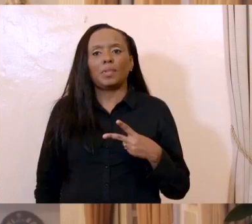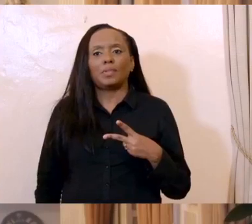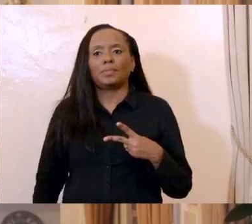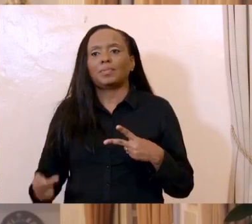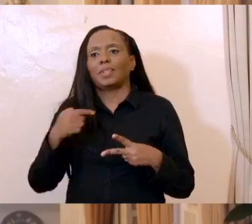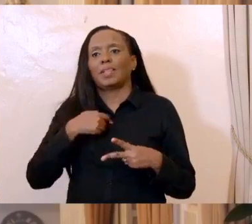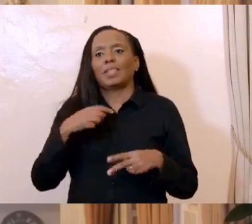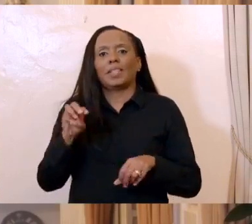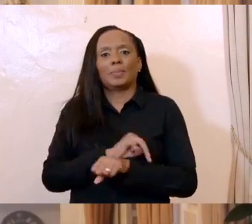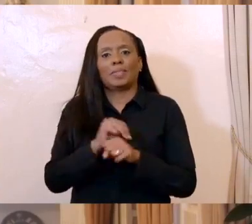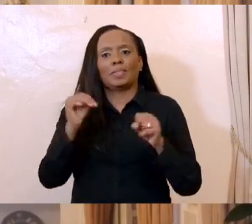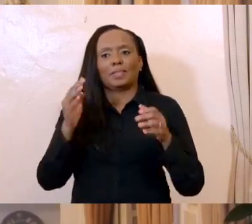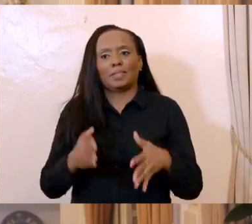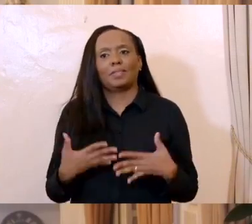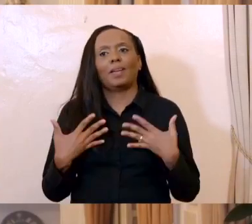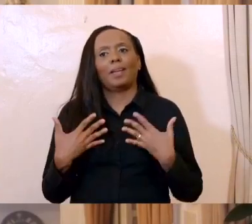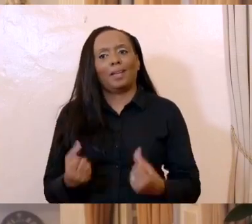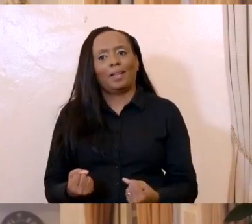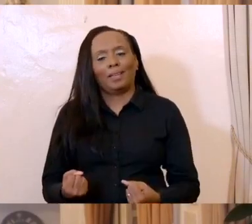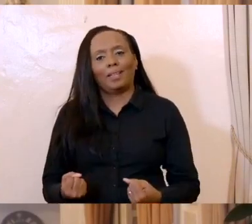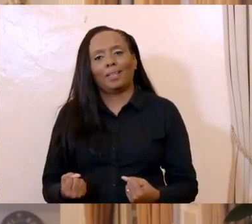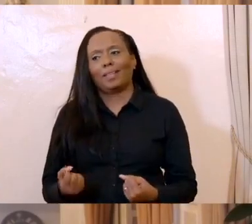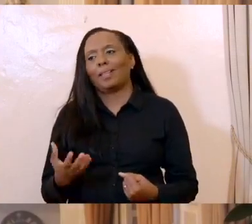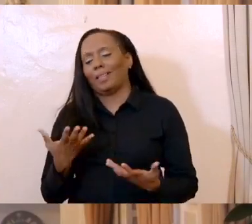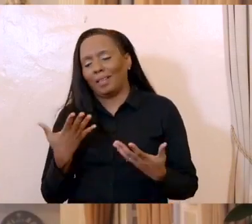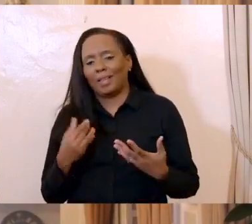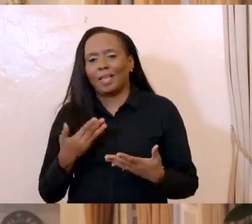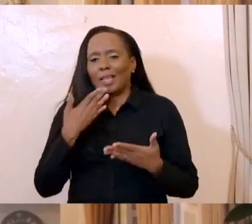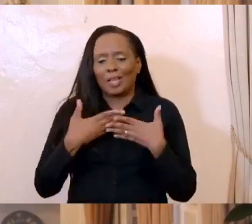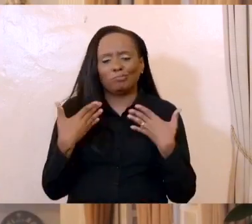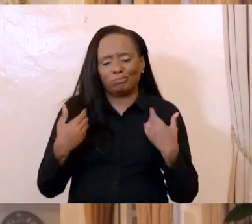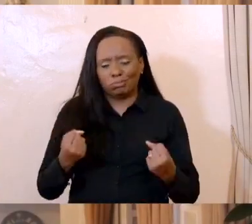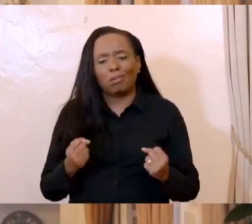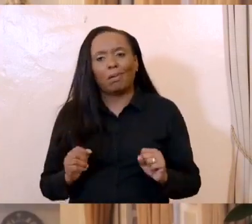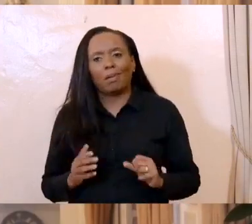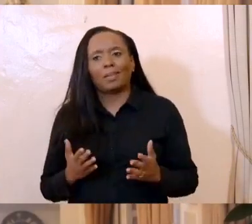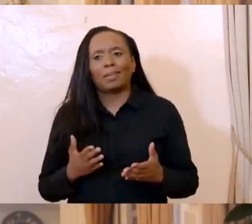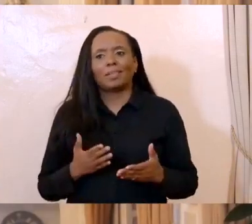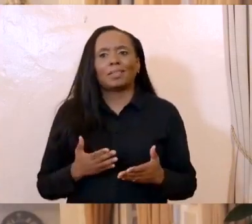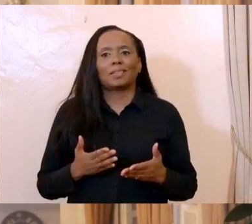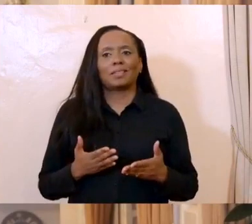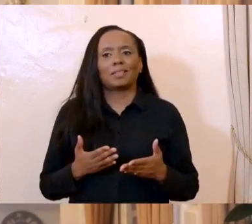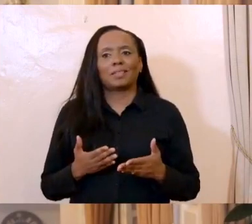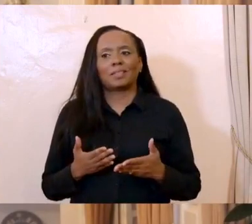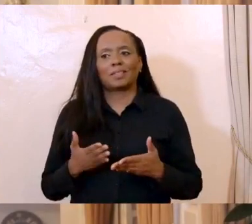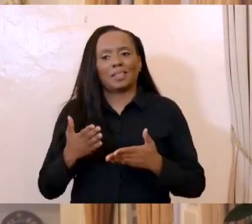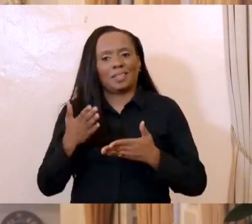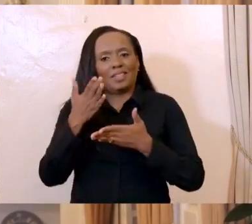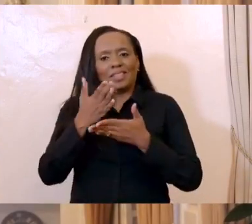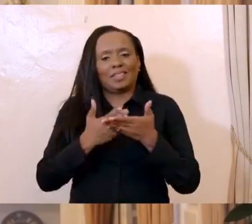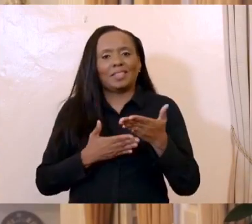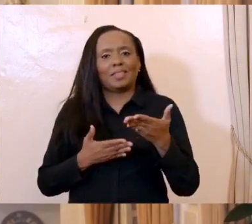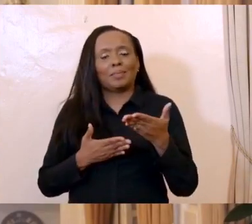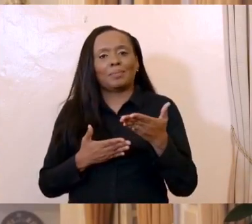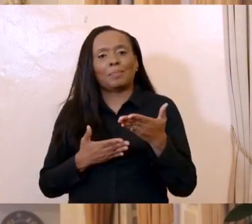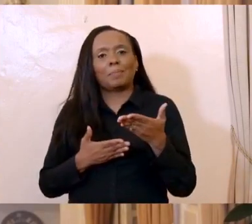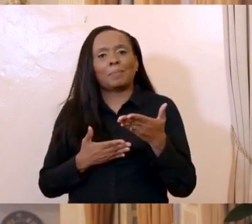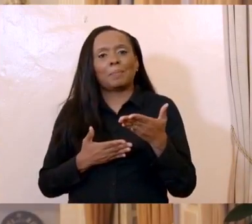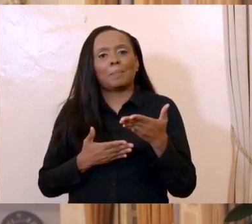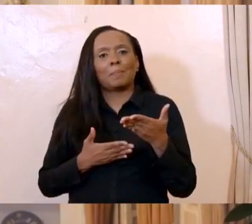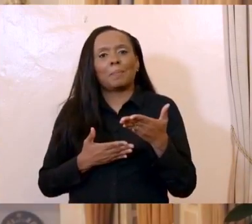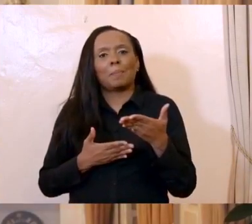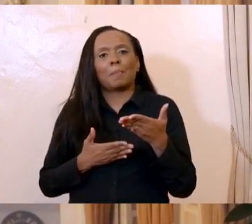Minister of Health and Wellness, and that there's some of the measures that are not